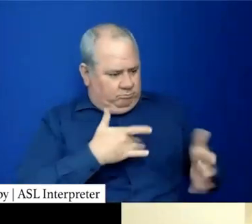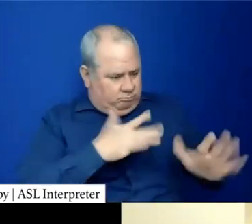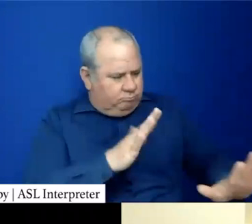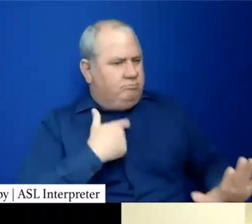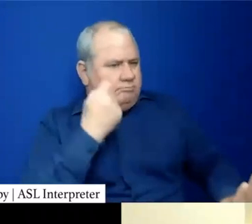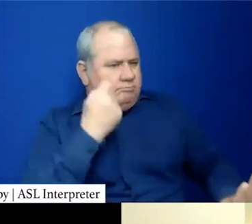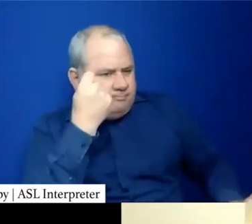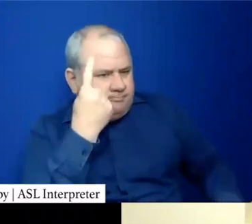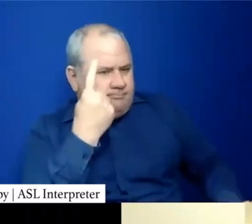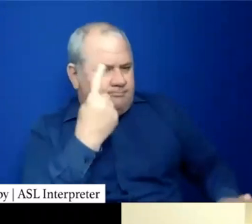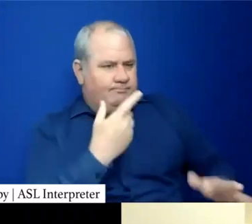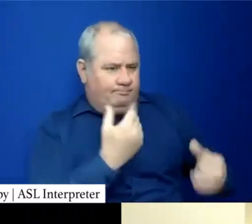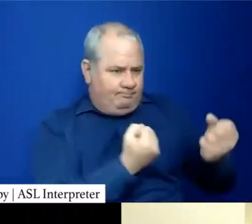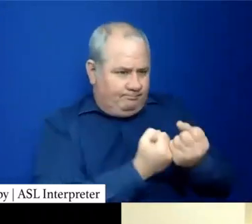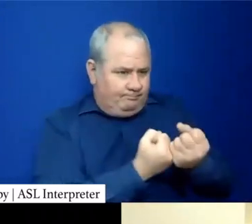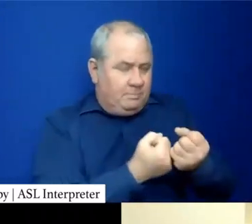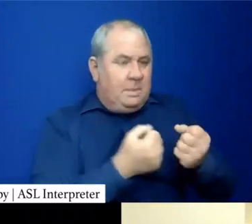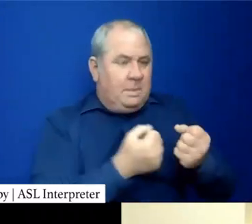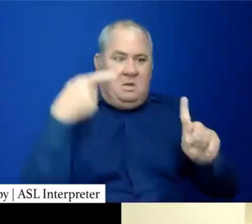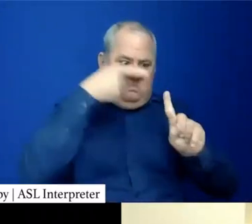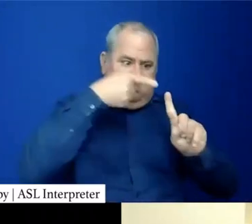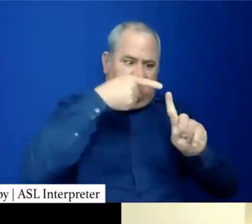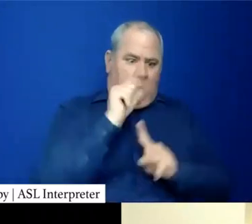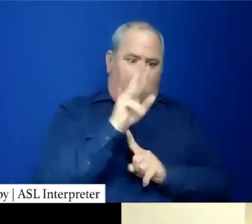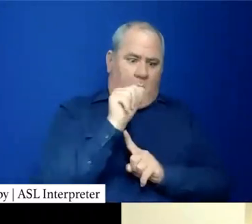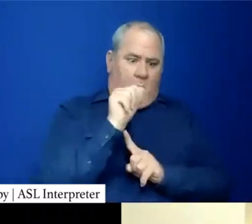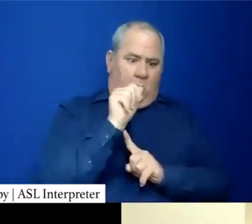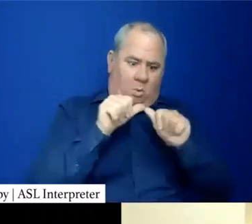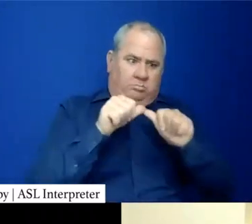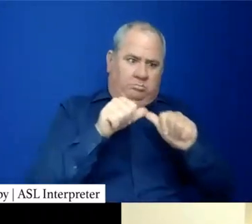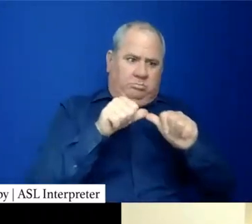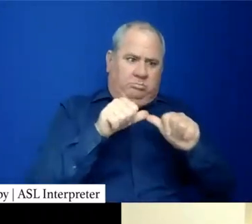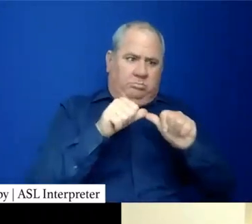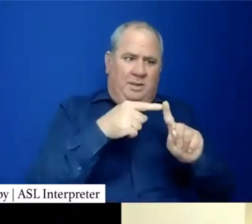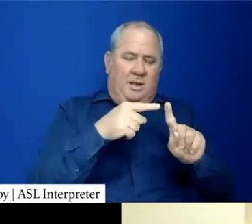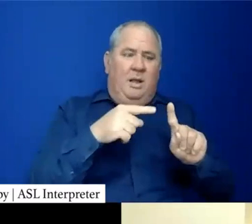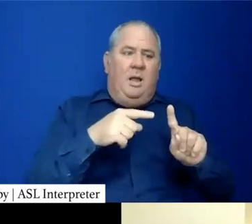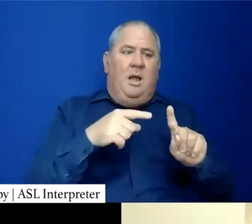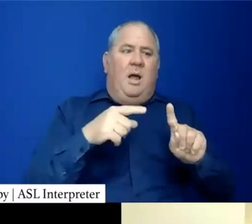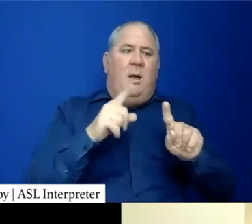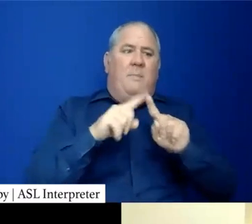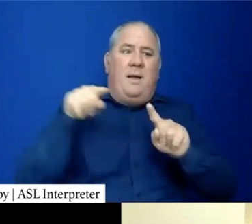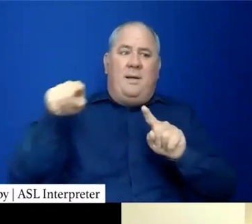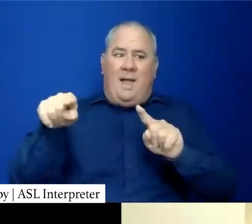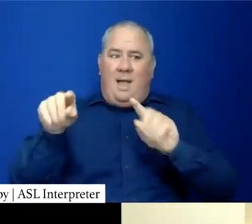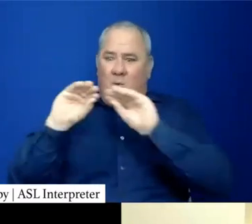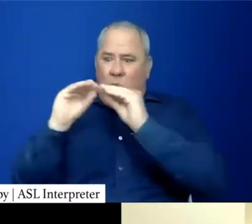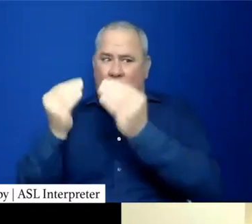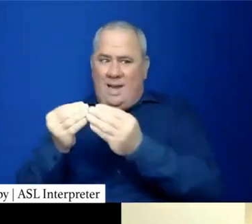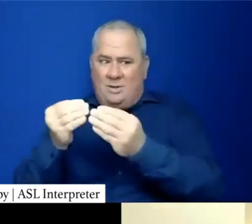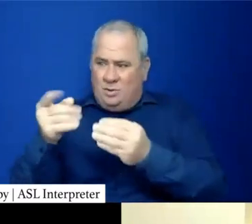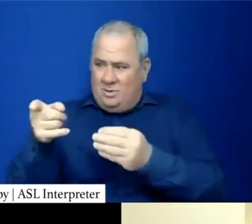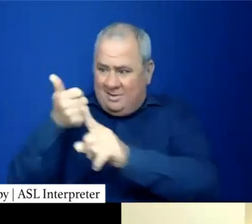interpretations fail. And that was a medical organization. So when we talk about, like, people with disabilities